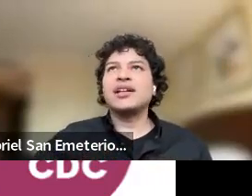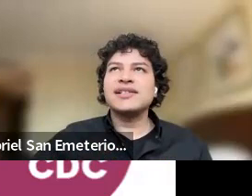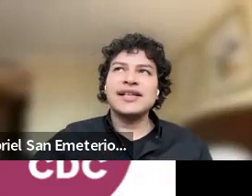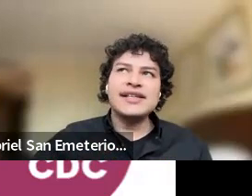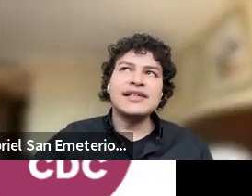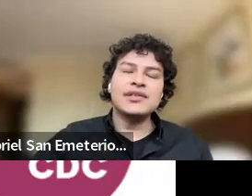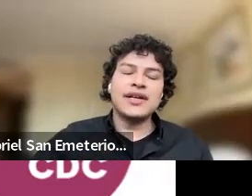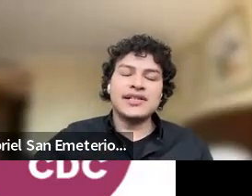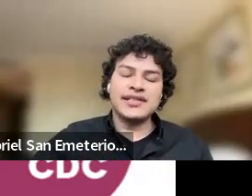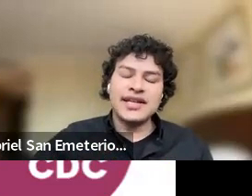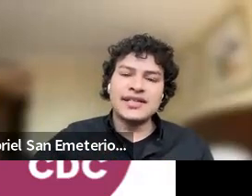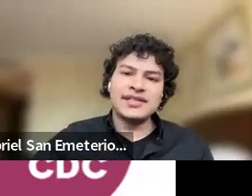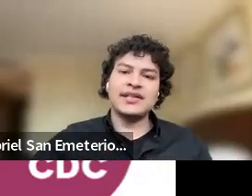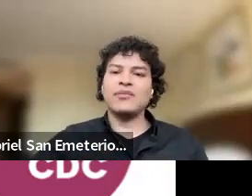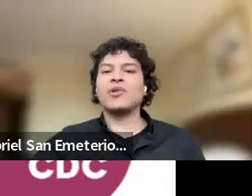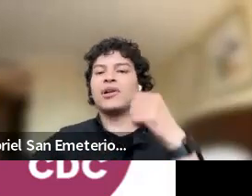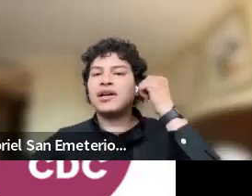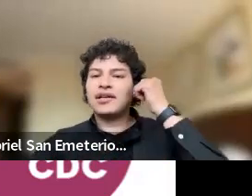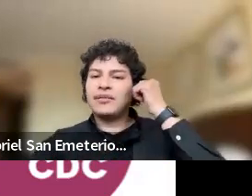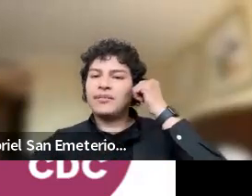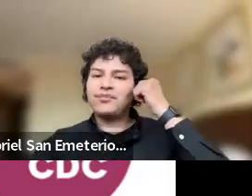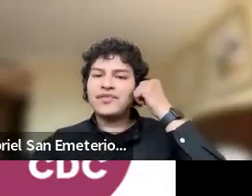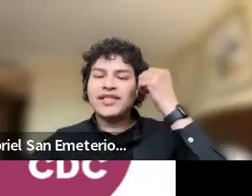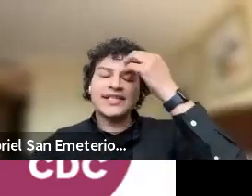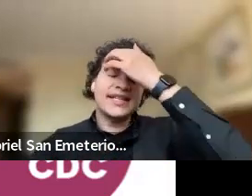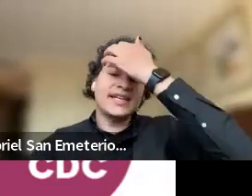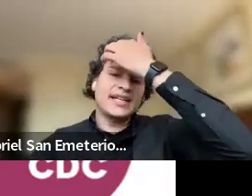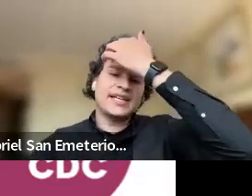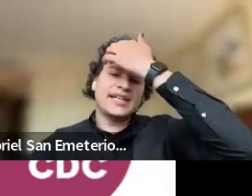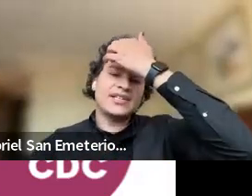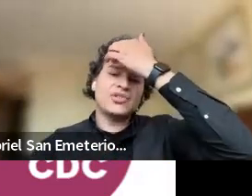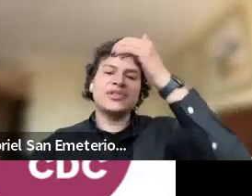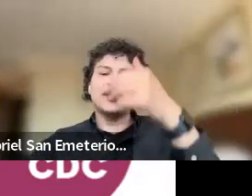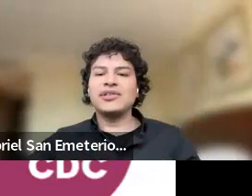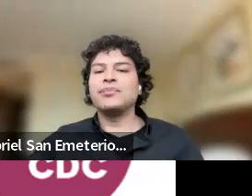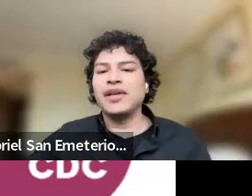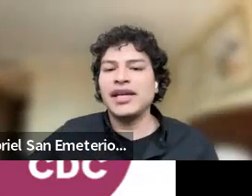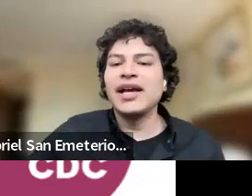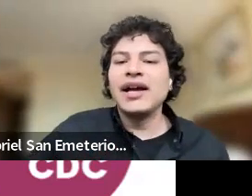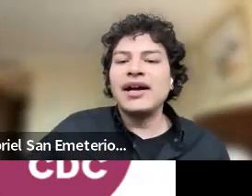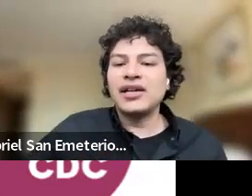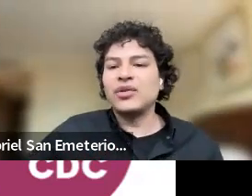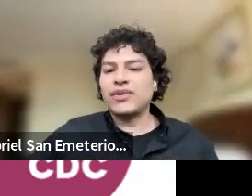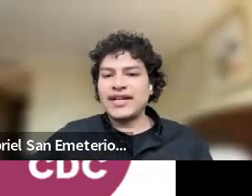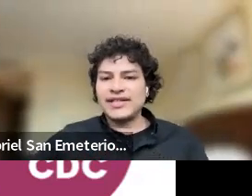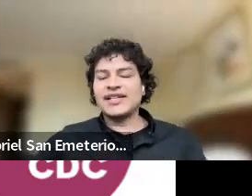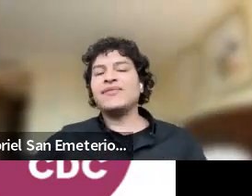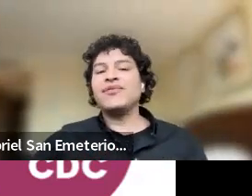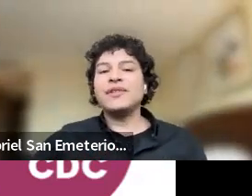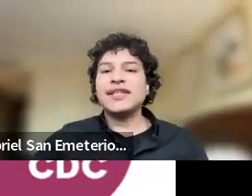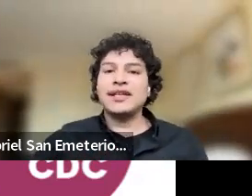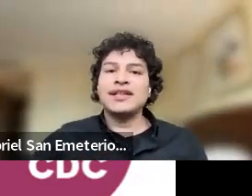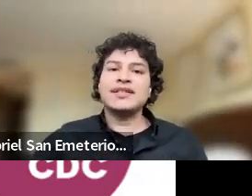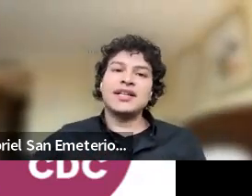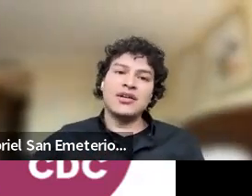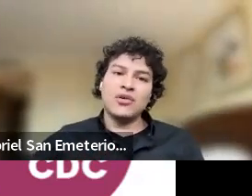though it's not as easy to access tests anymore. Testing should continue to be a good practice. And